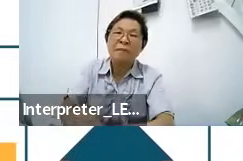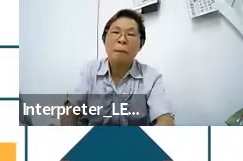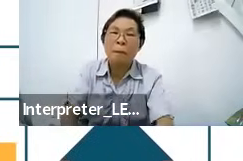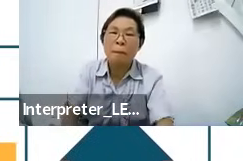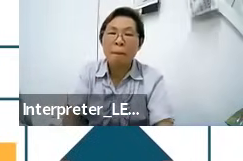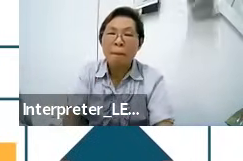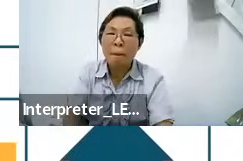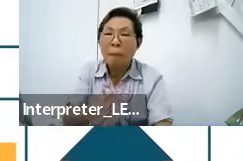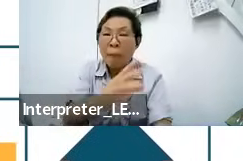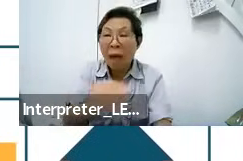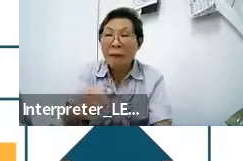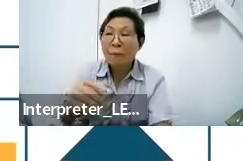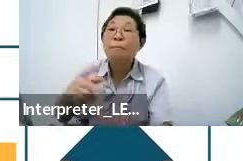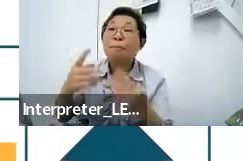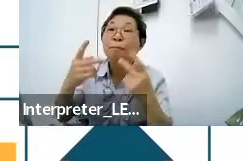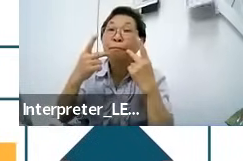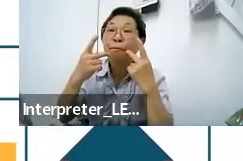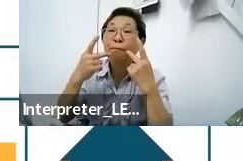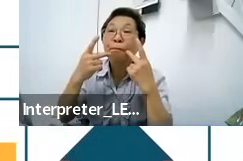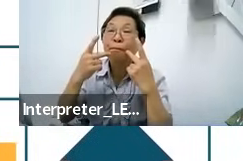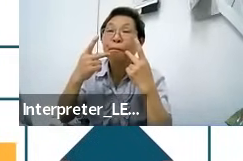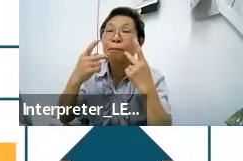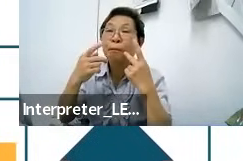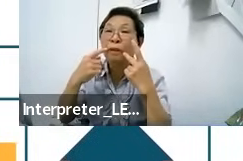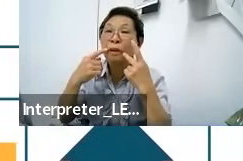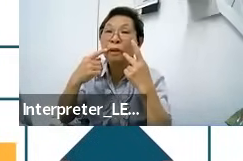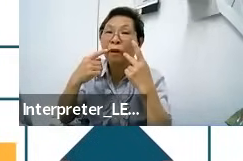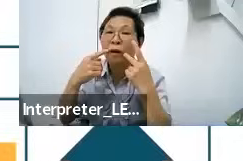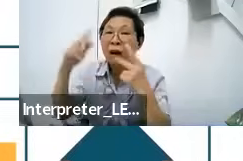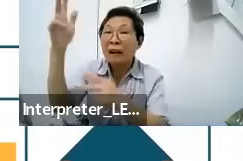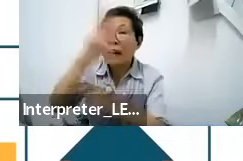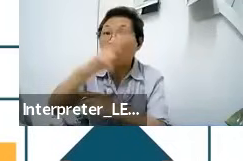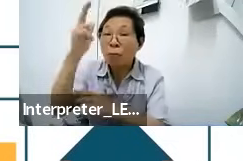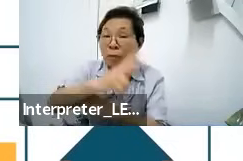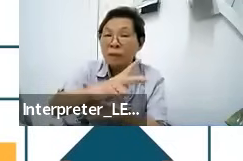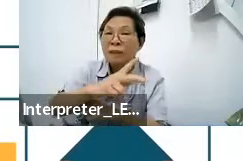the public sectors could do to make sure that